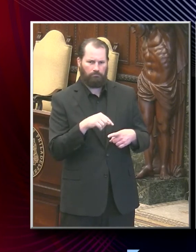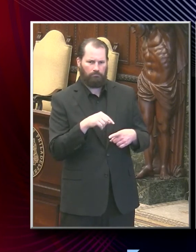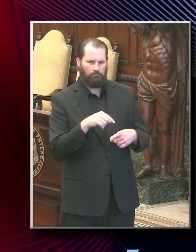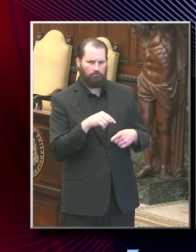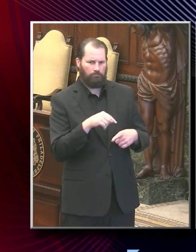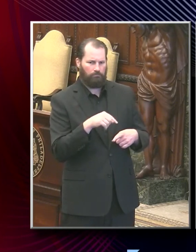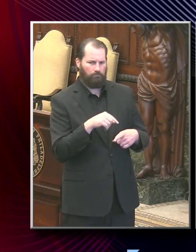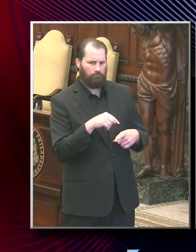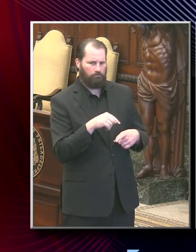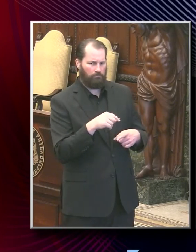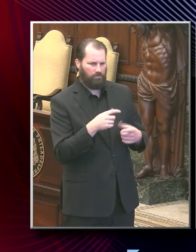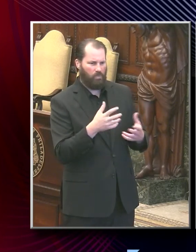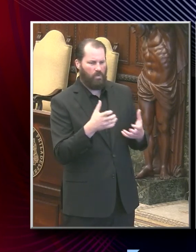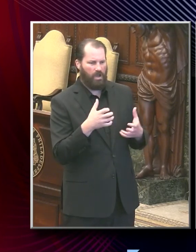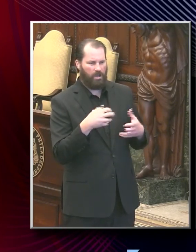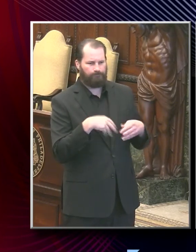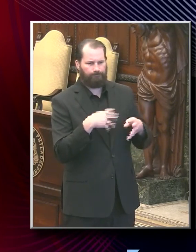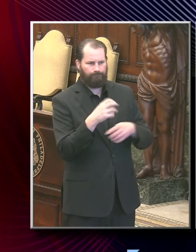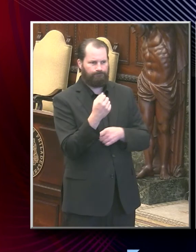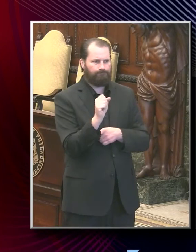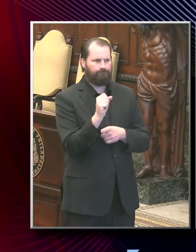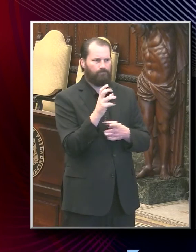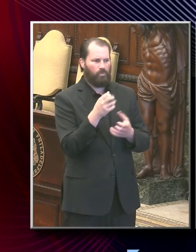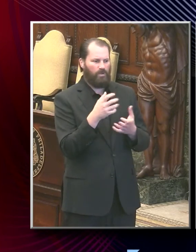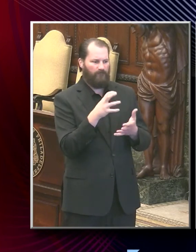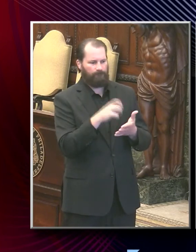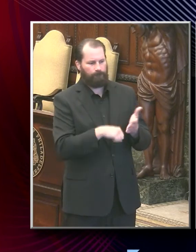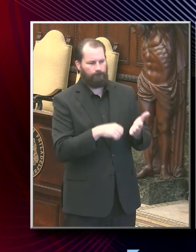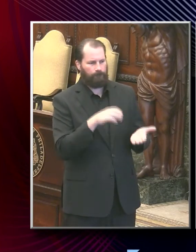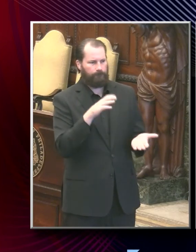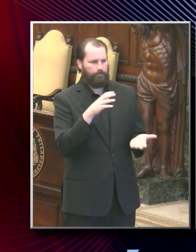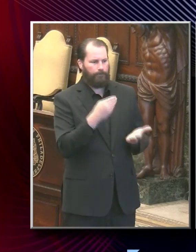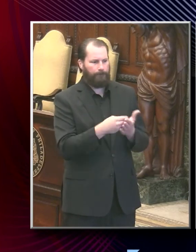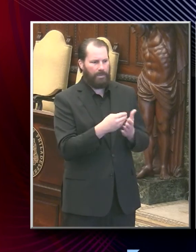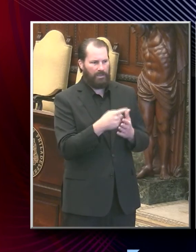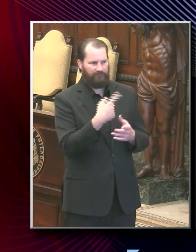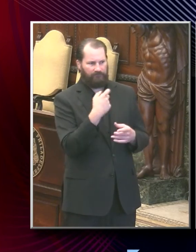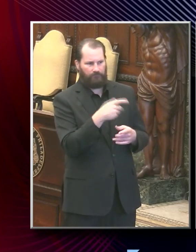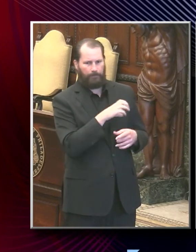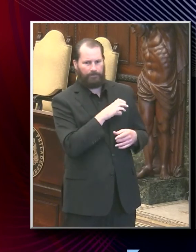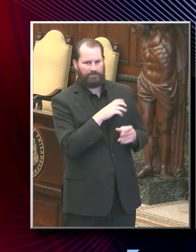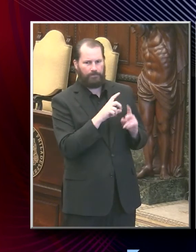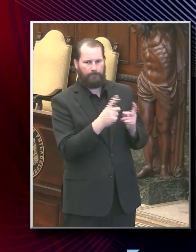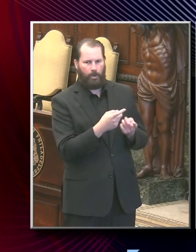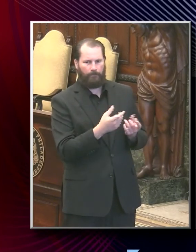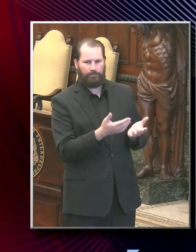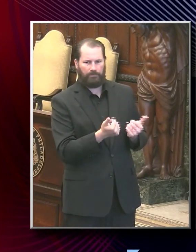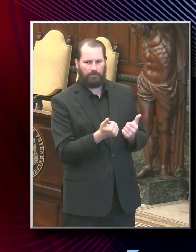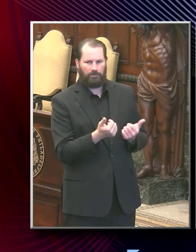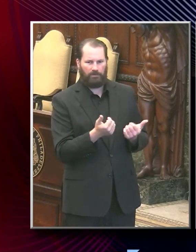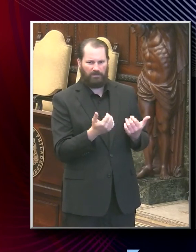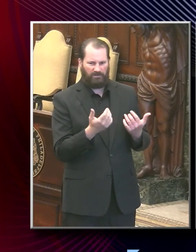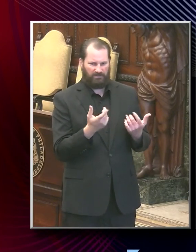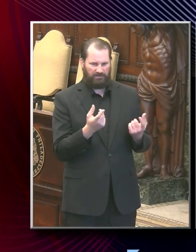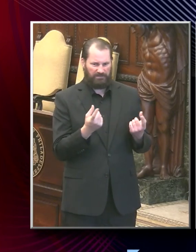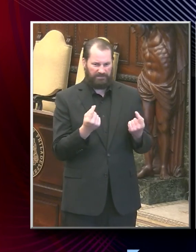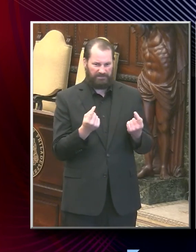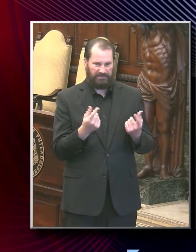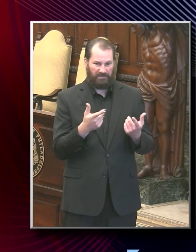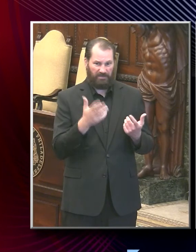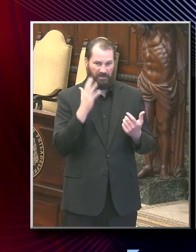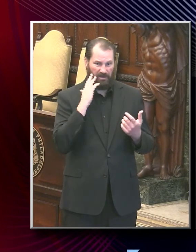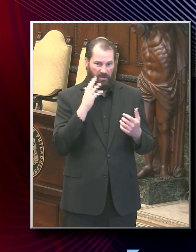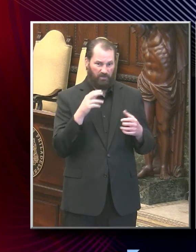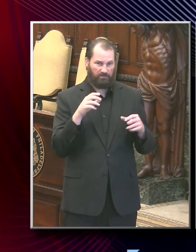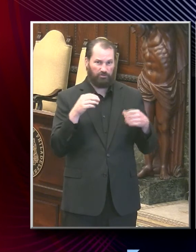have emerged online on social media of shopping carts filled with bricks in South Philly. And even